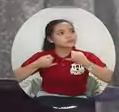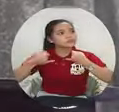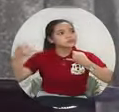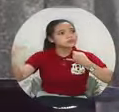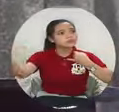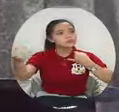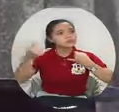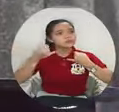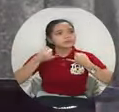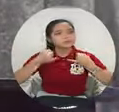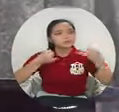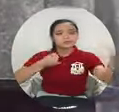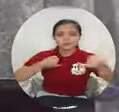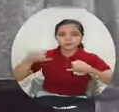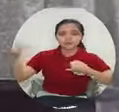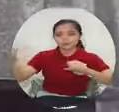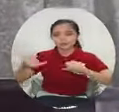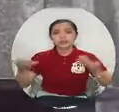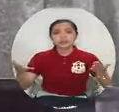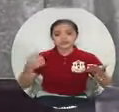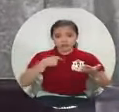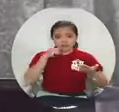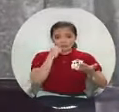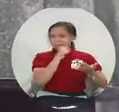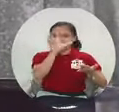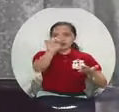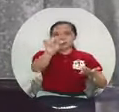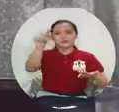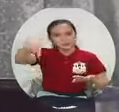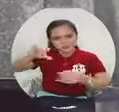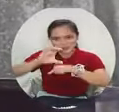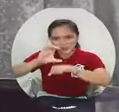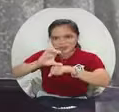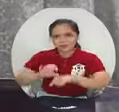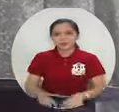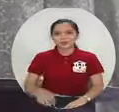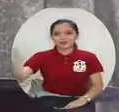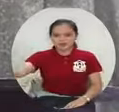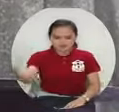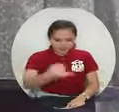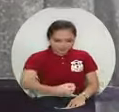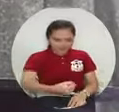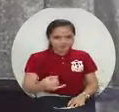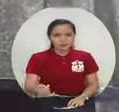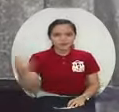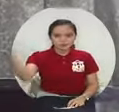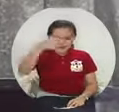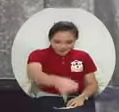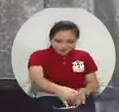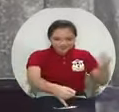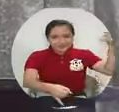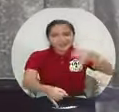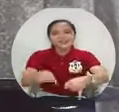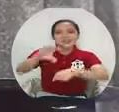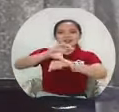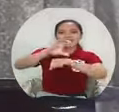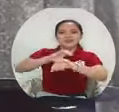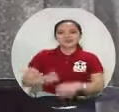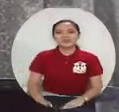fruitful. People who have committed their lives and stayed in the ministry of the Lord, been planted in the courts of